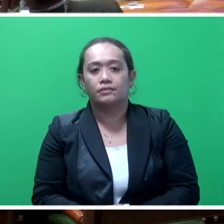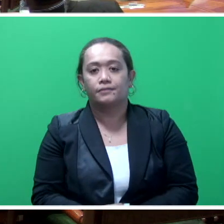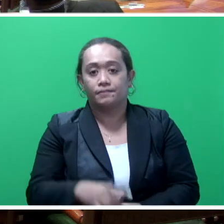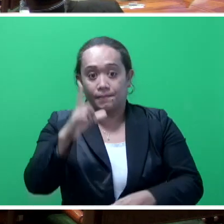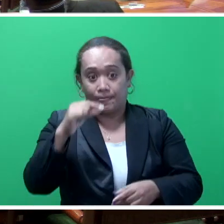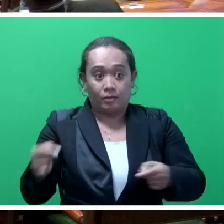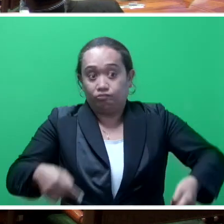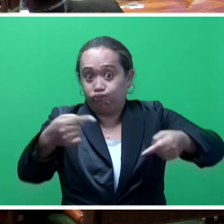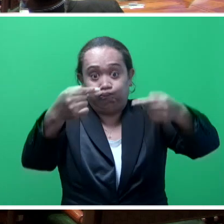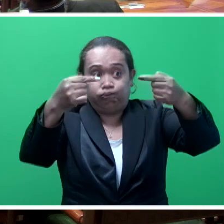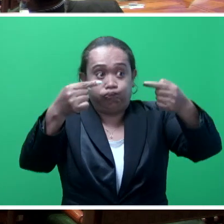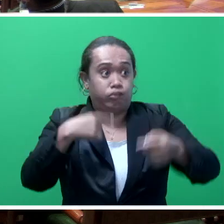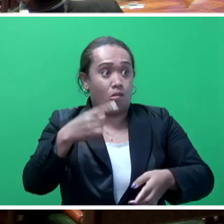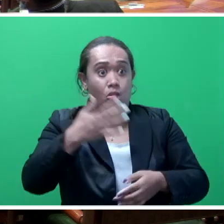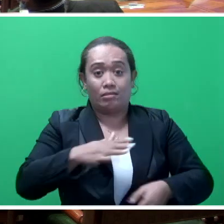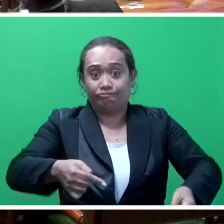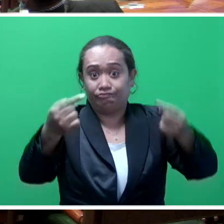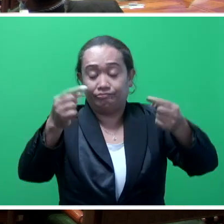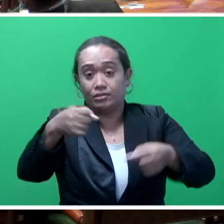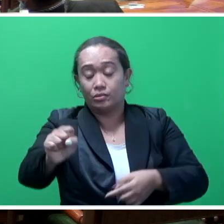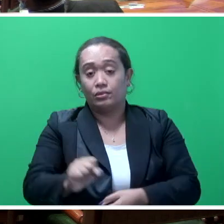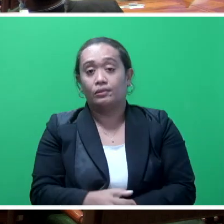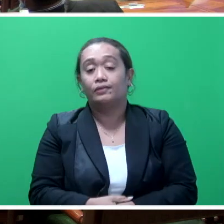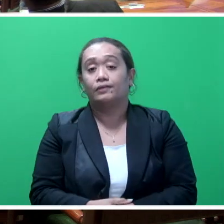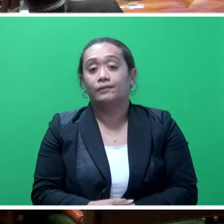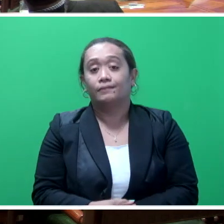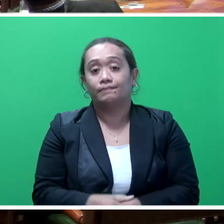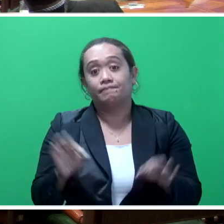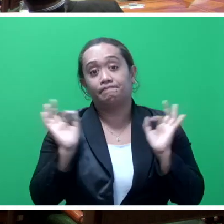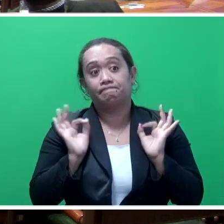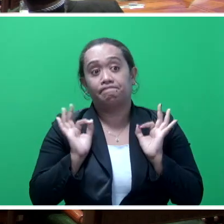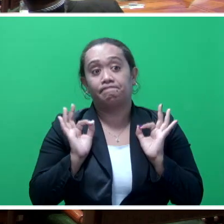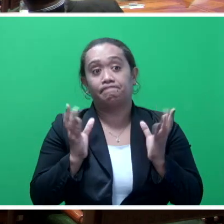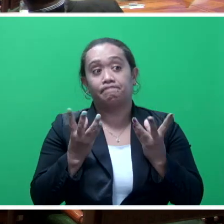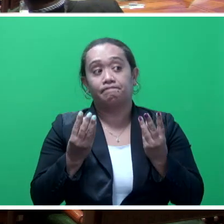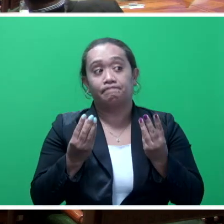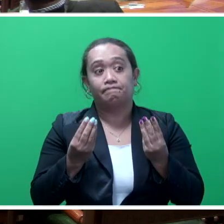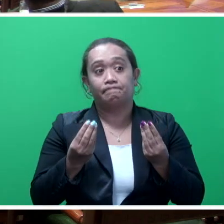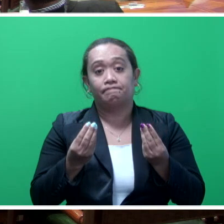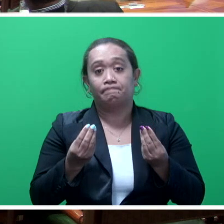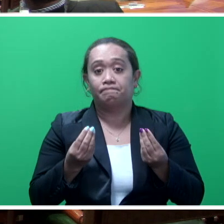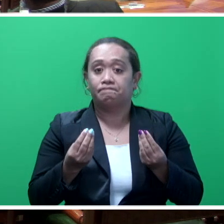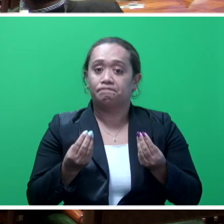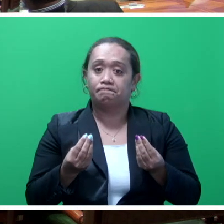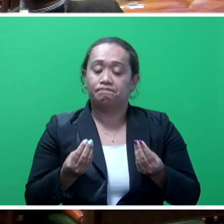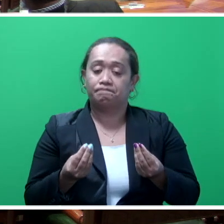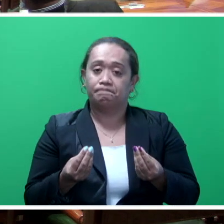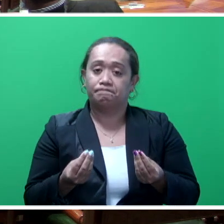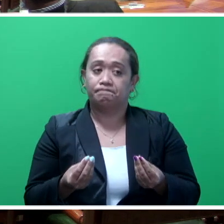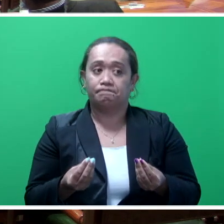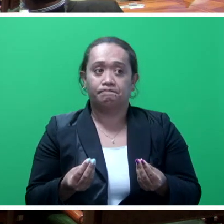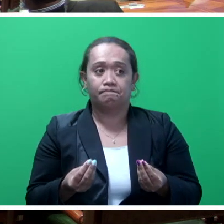motion. Anyone wishing to take the floor? As there is no one wishing to take the floor, I give the floor to